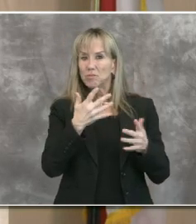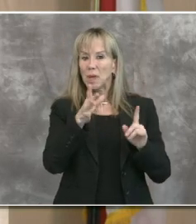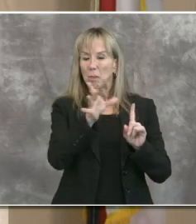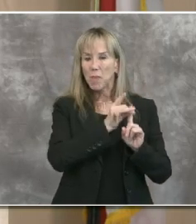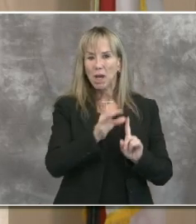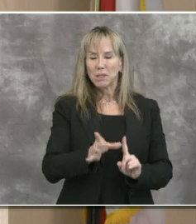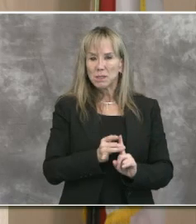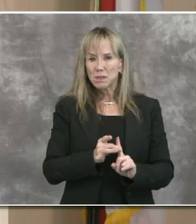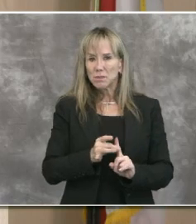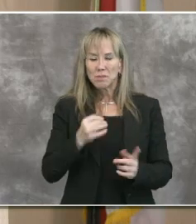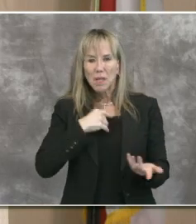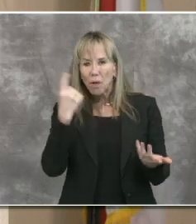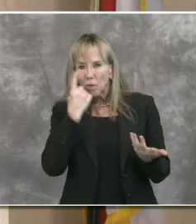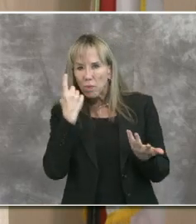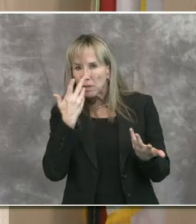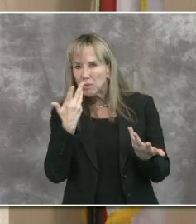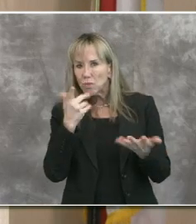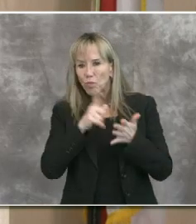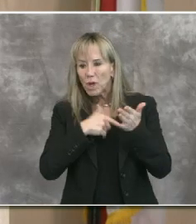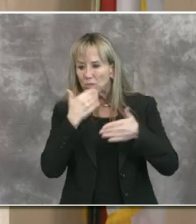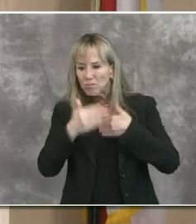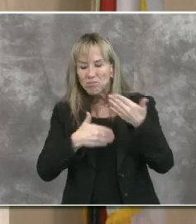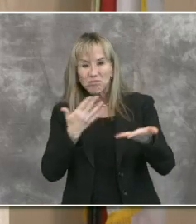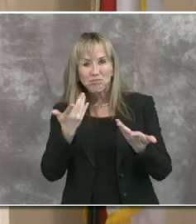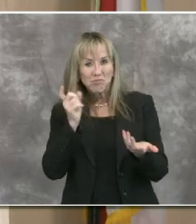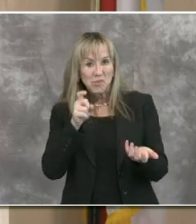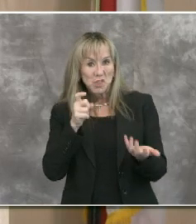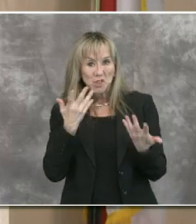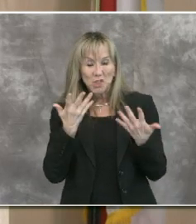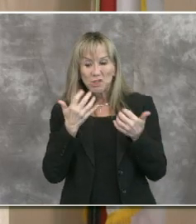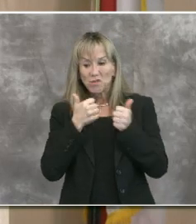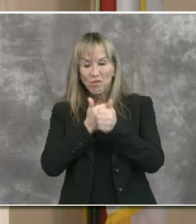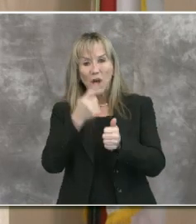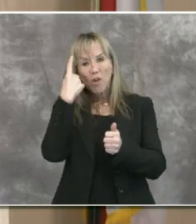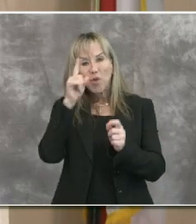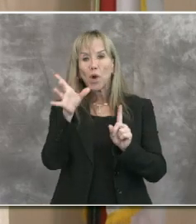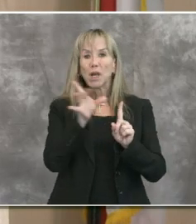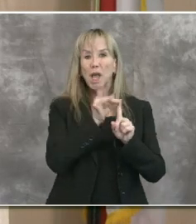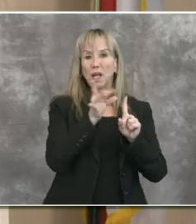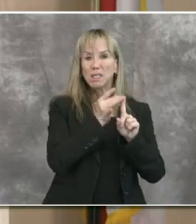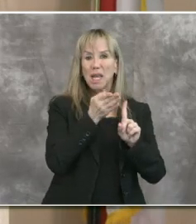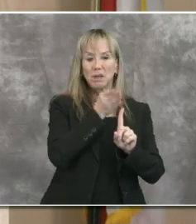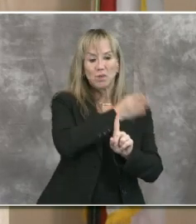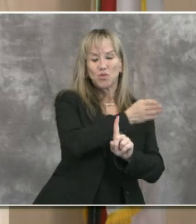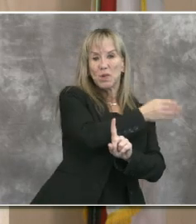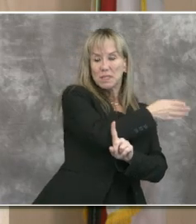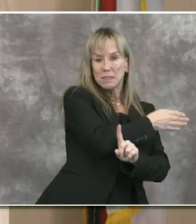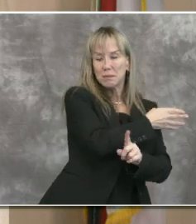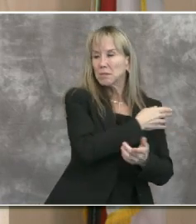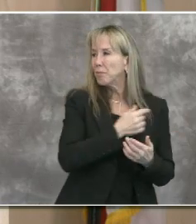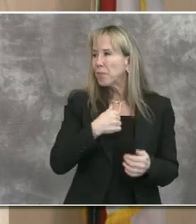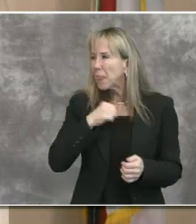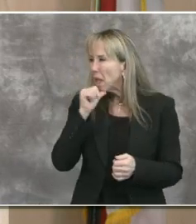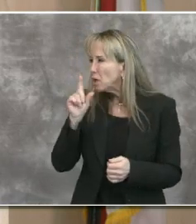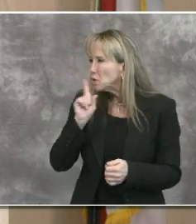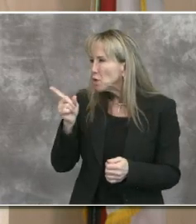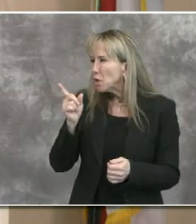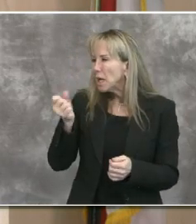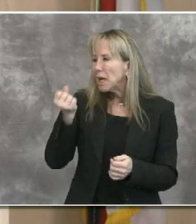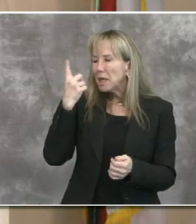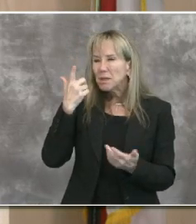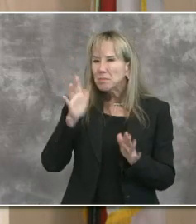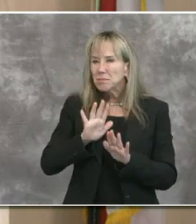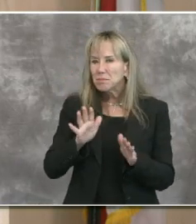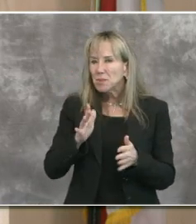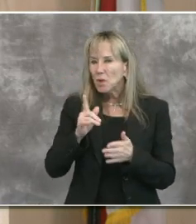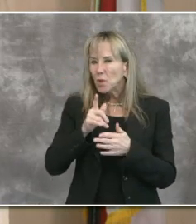the process is that they should follow for contact tracing. I'm not sure that I understand so